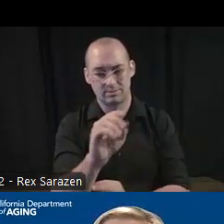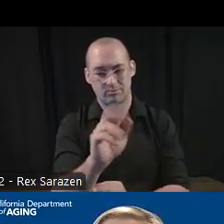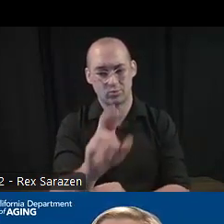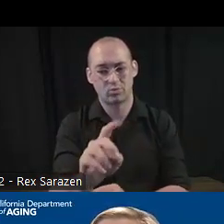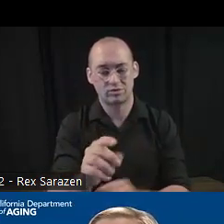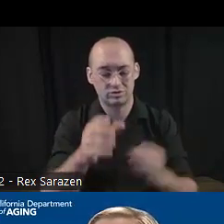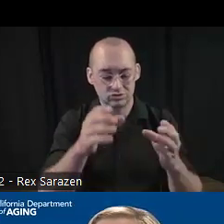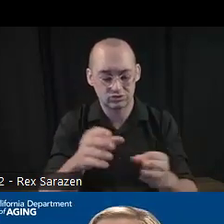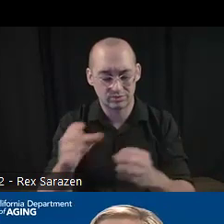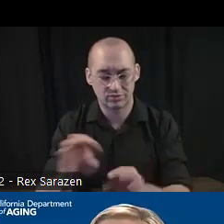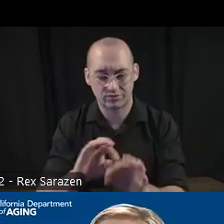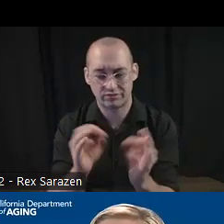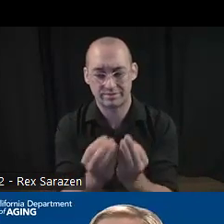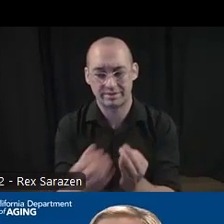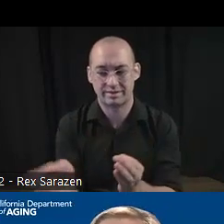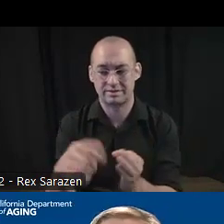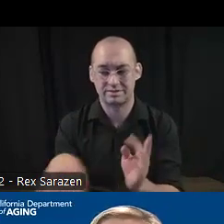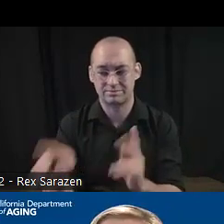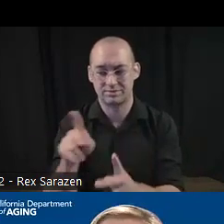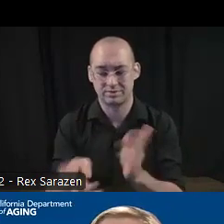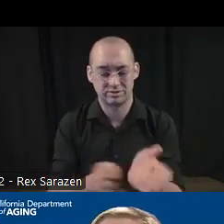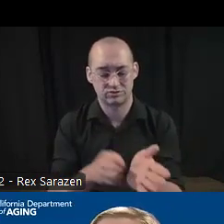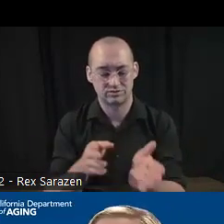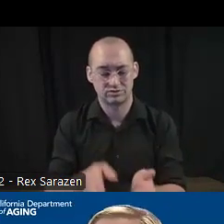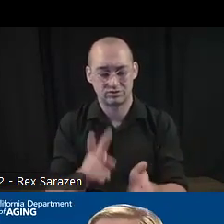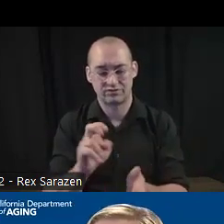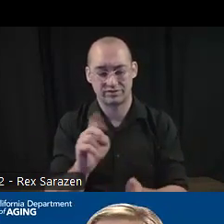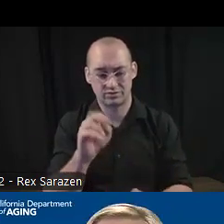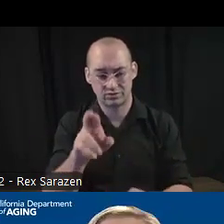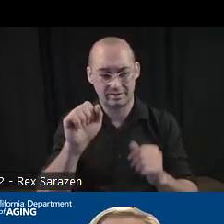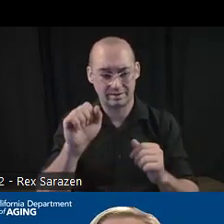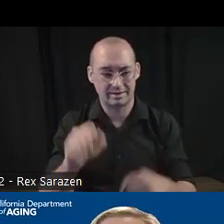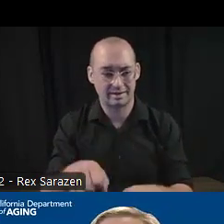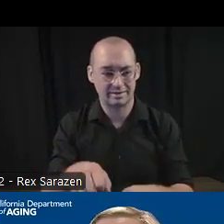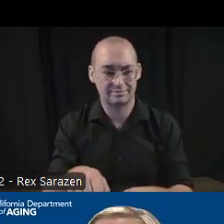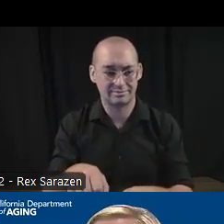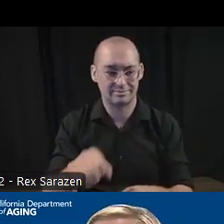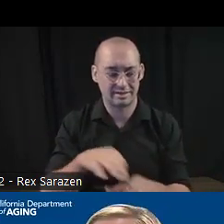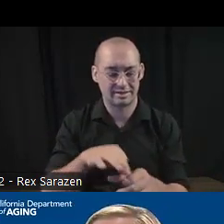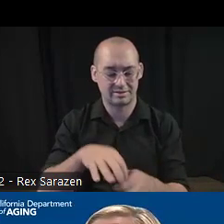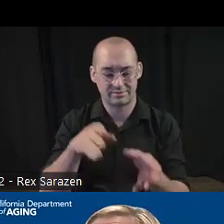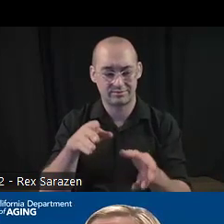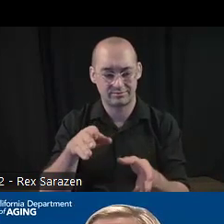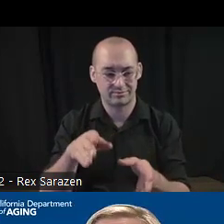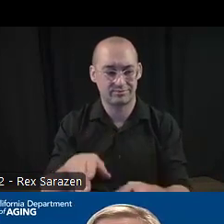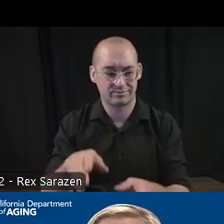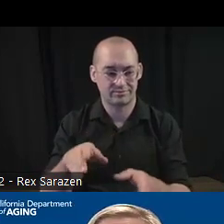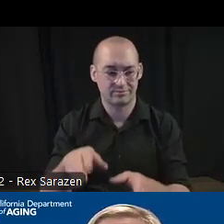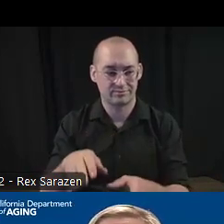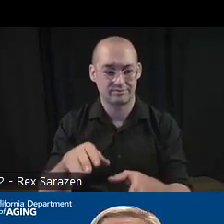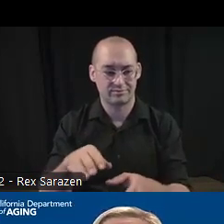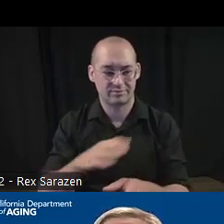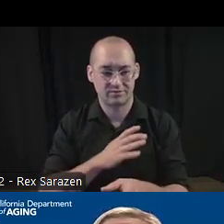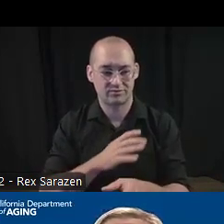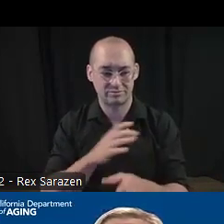consumers, families, contractors, vendors, elected officials will have access to the same